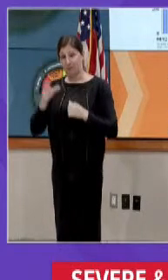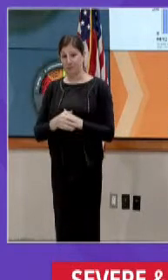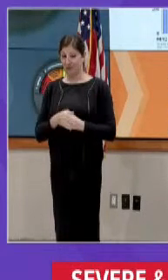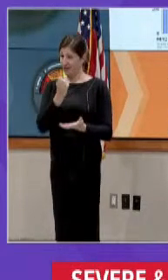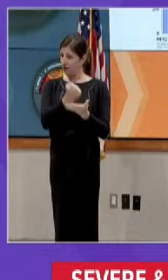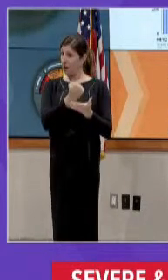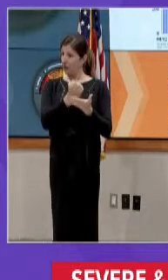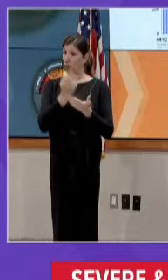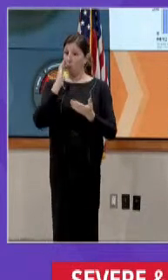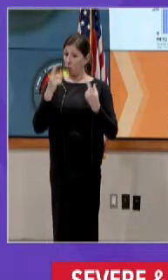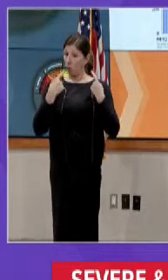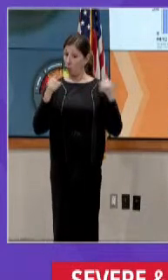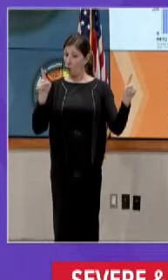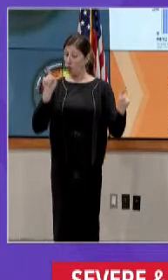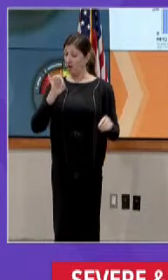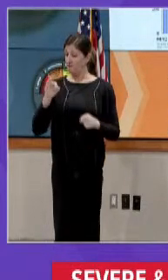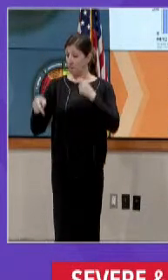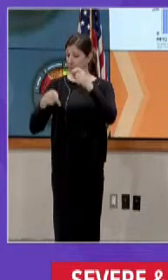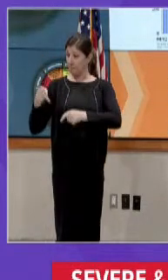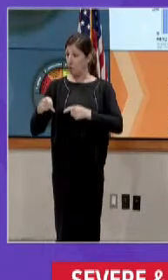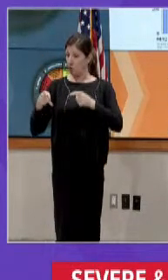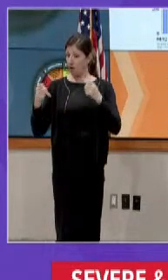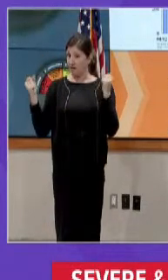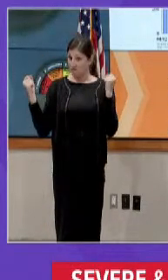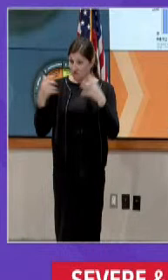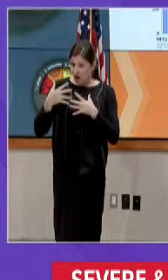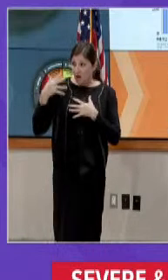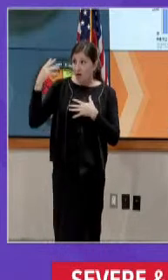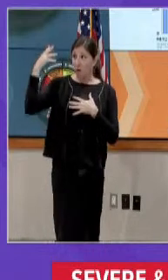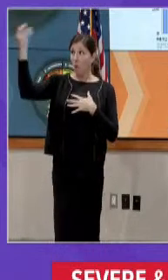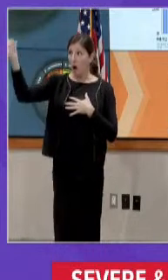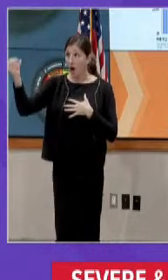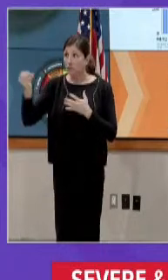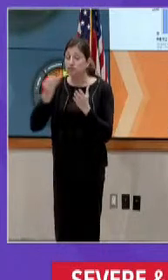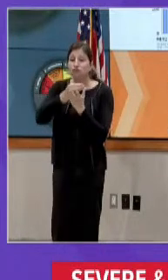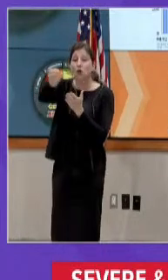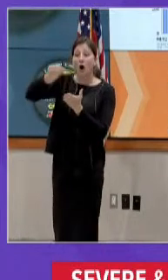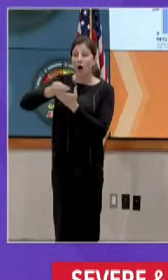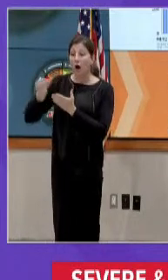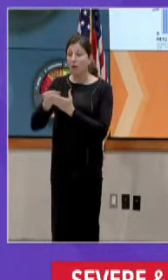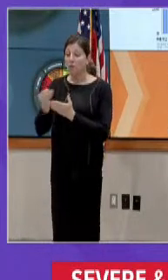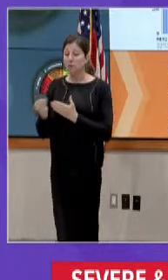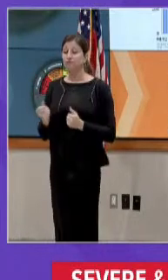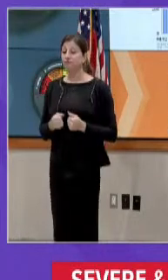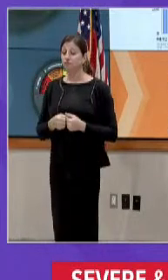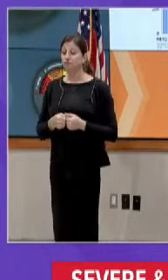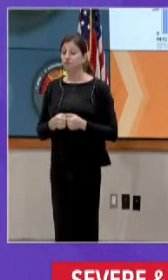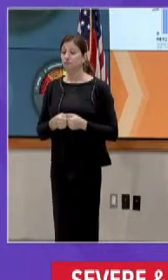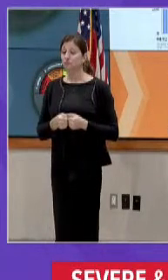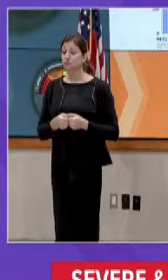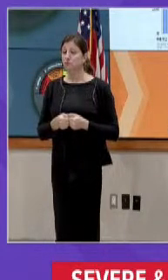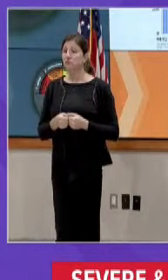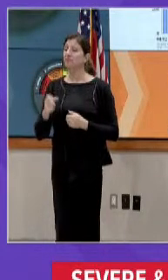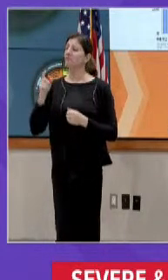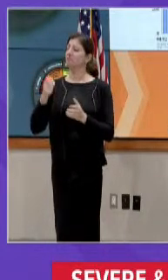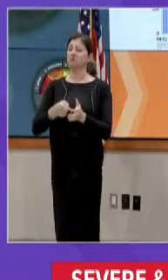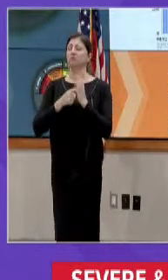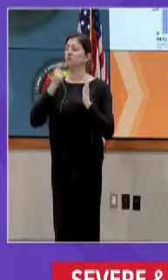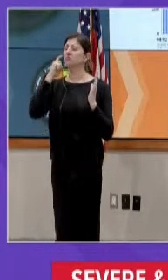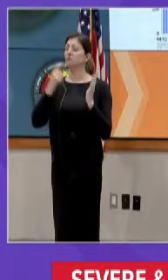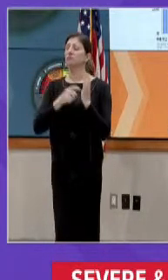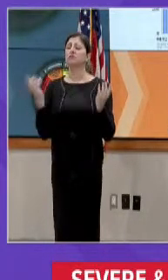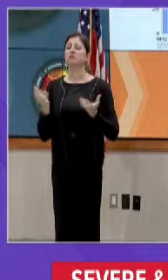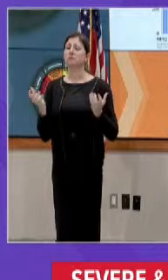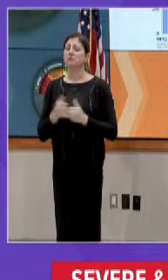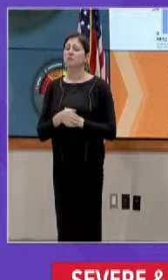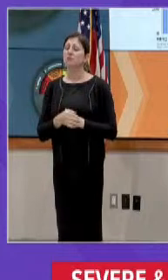afraid to go out, to shop. But what we also have to recognize